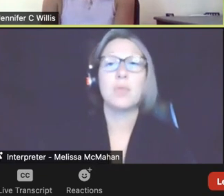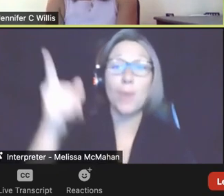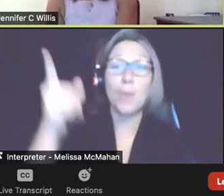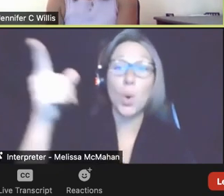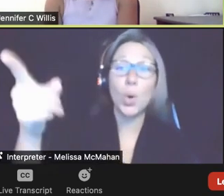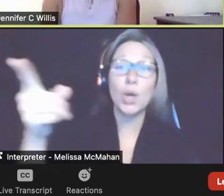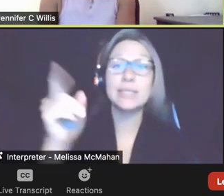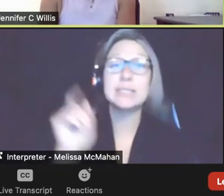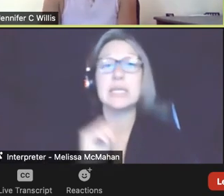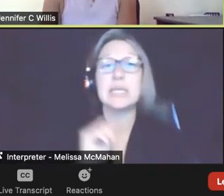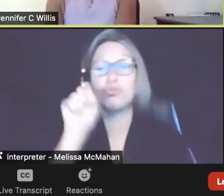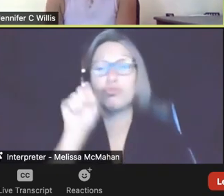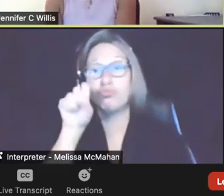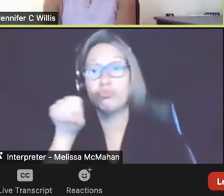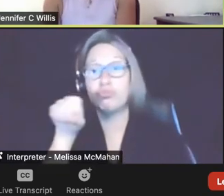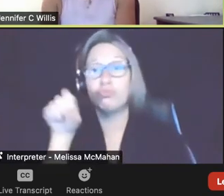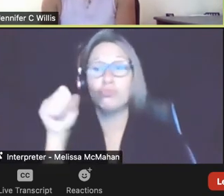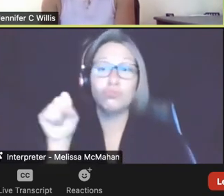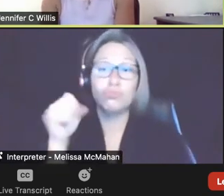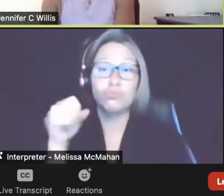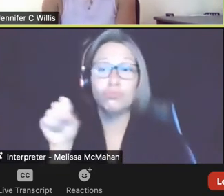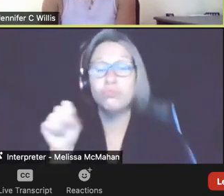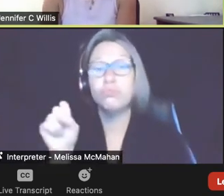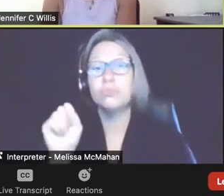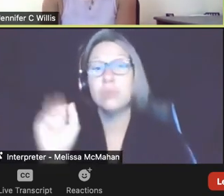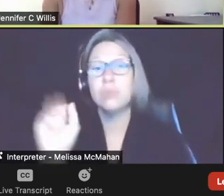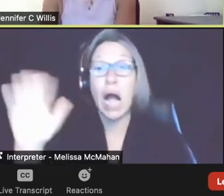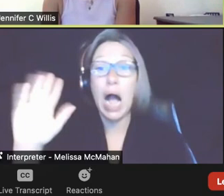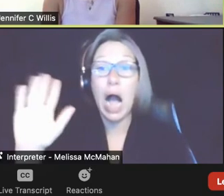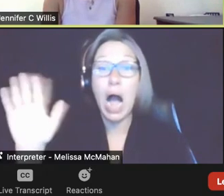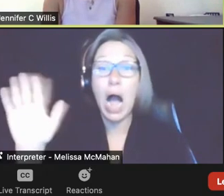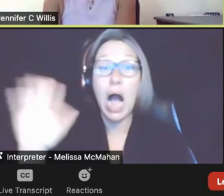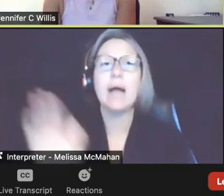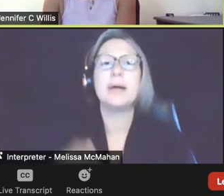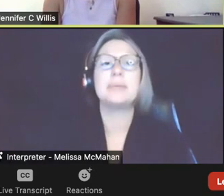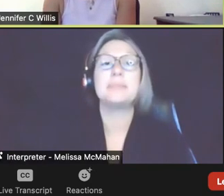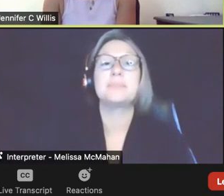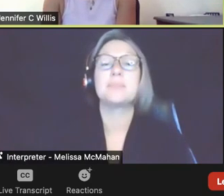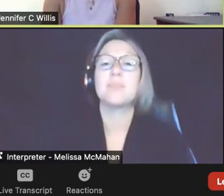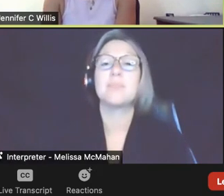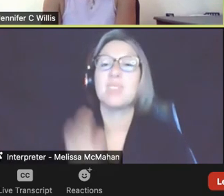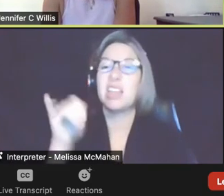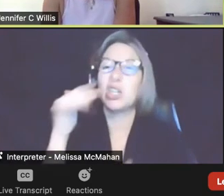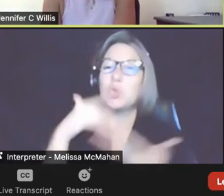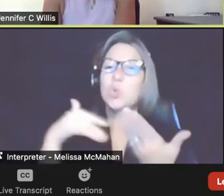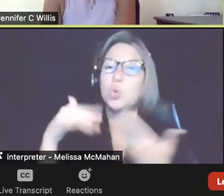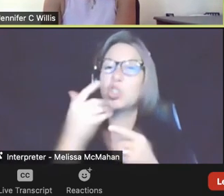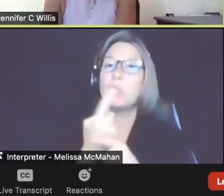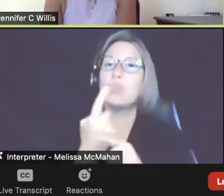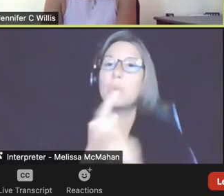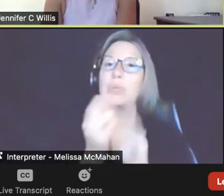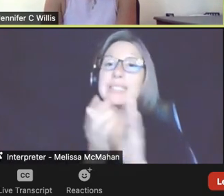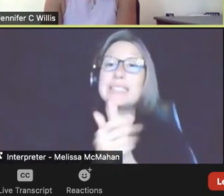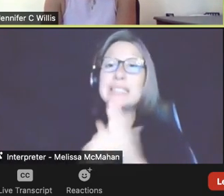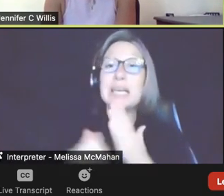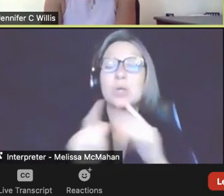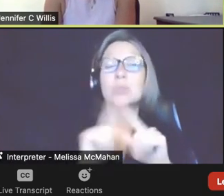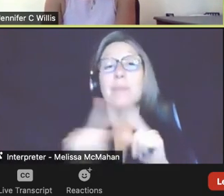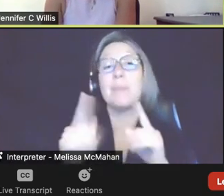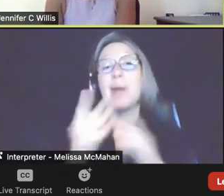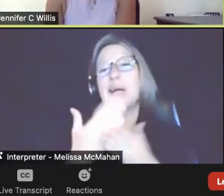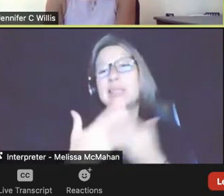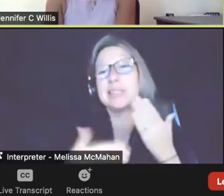Pointing, shaking our head, waving high. So yeah, it's just those socially appropriate skills, but this might be a section that some of our students